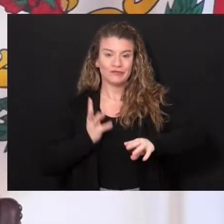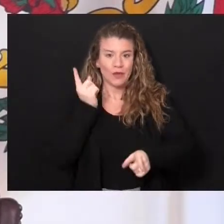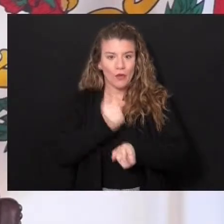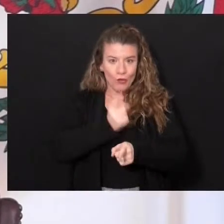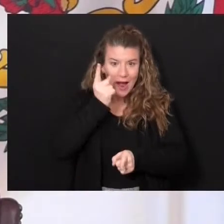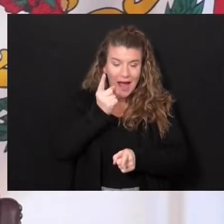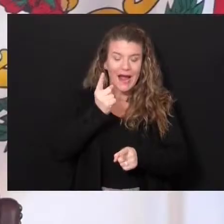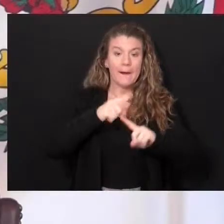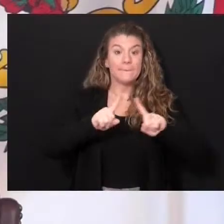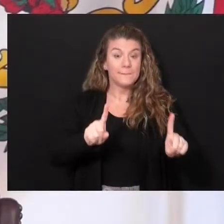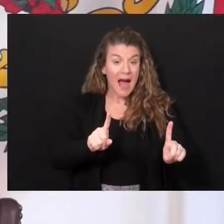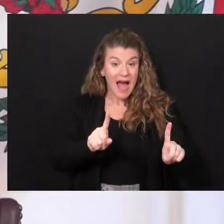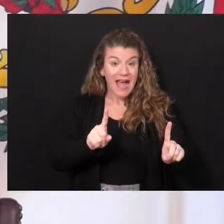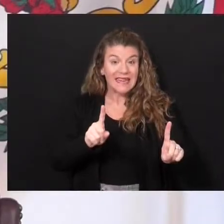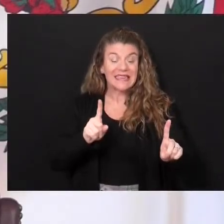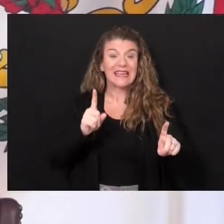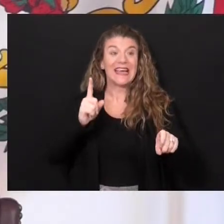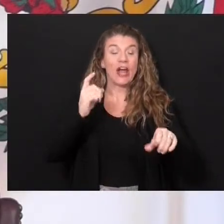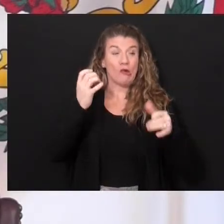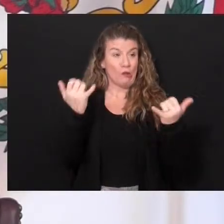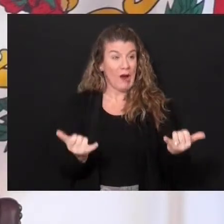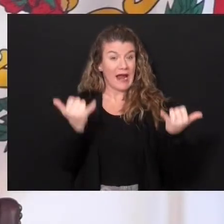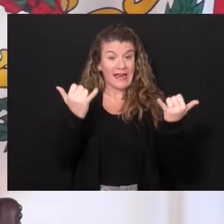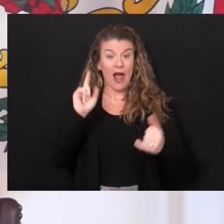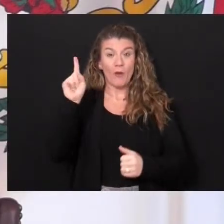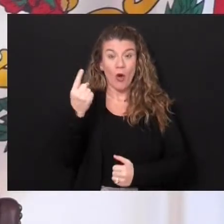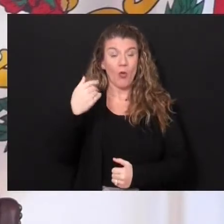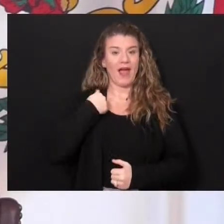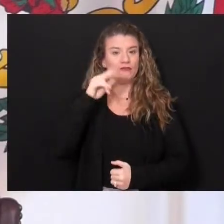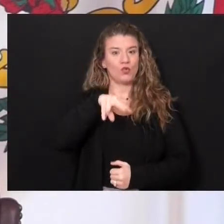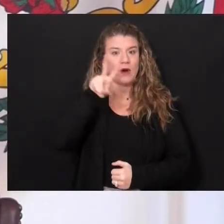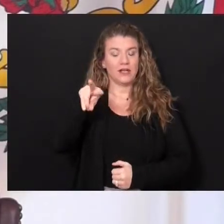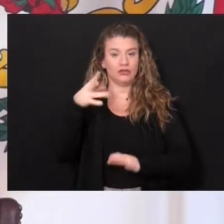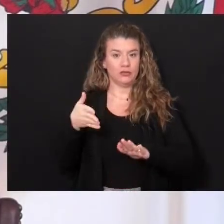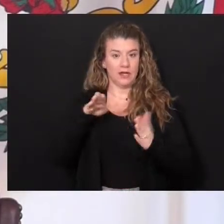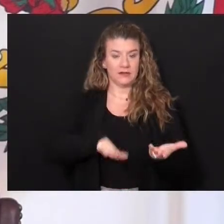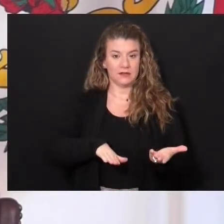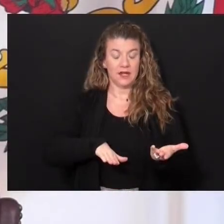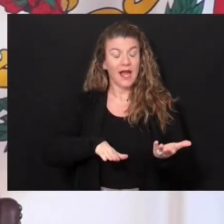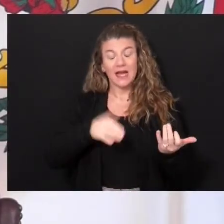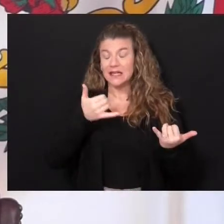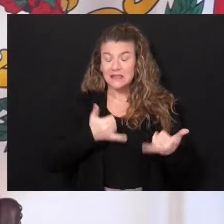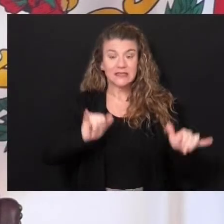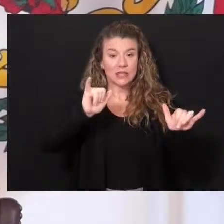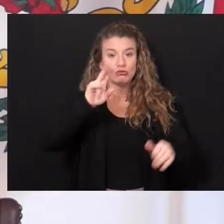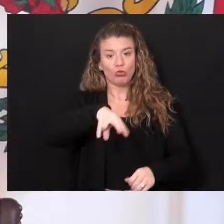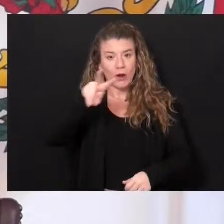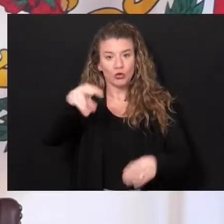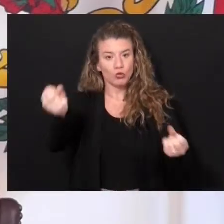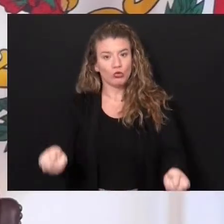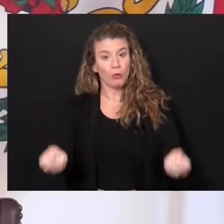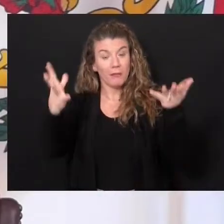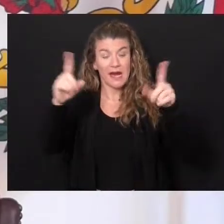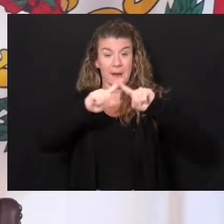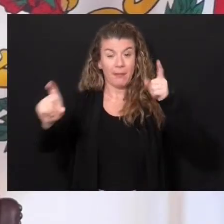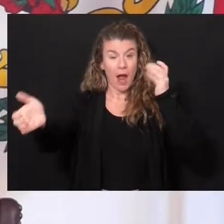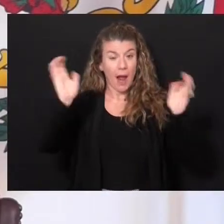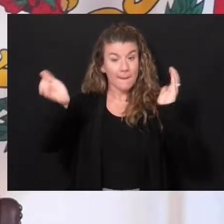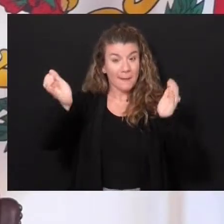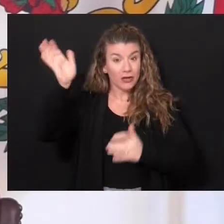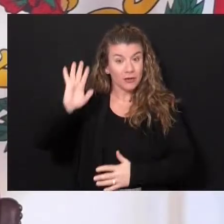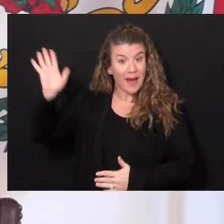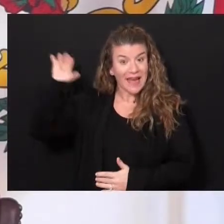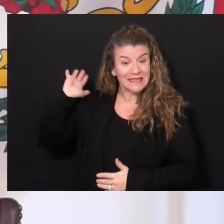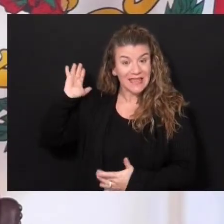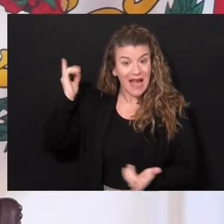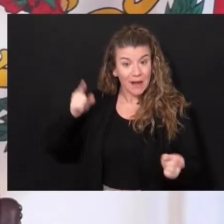but we only have 22 deaths today, which is way 22 too many. But compared to what it's been,